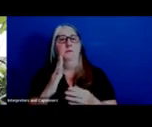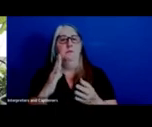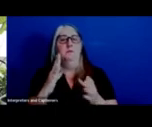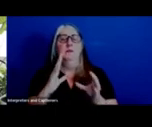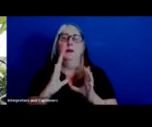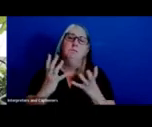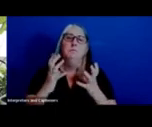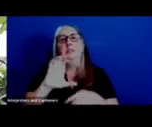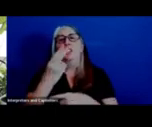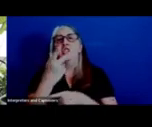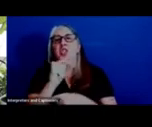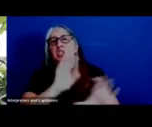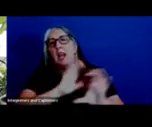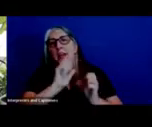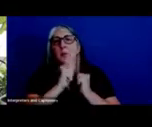this webinar today.